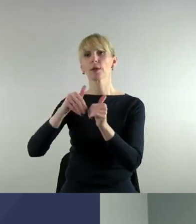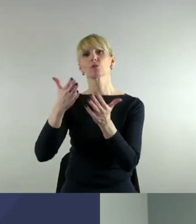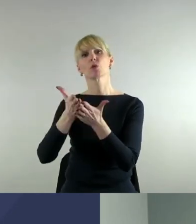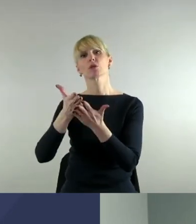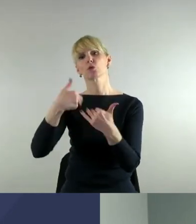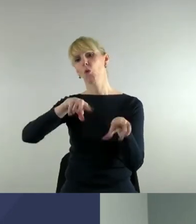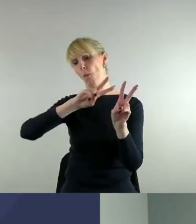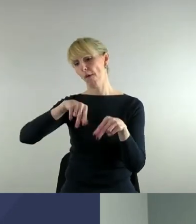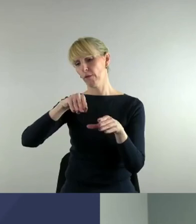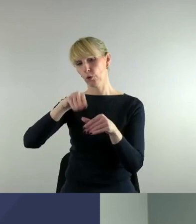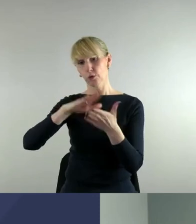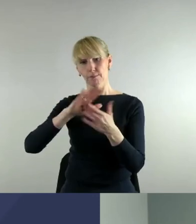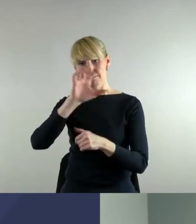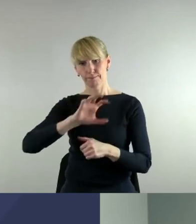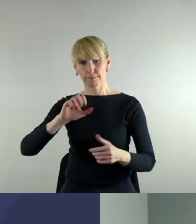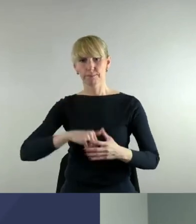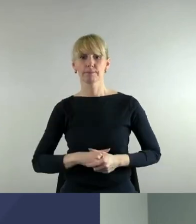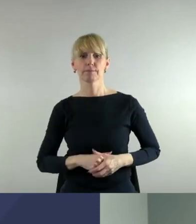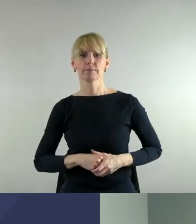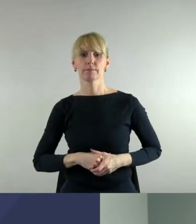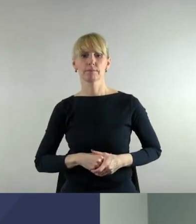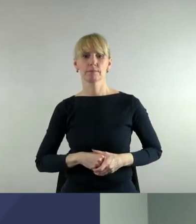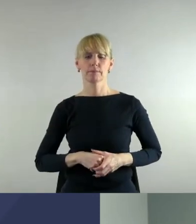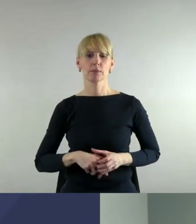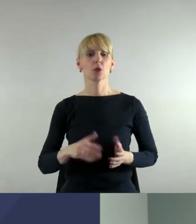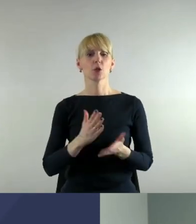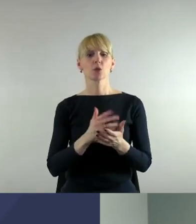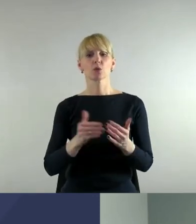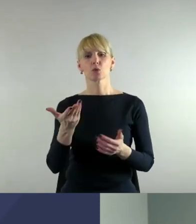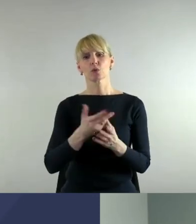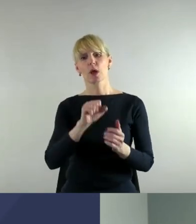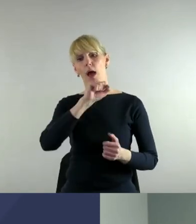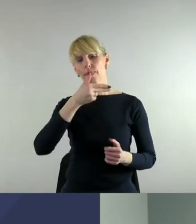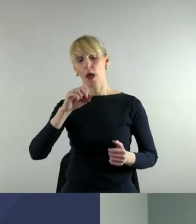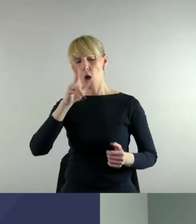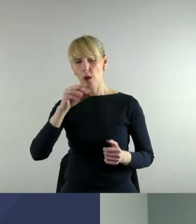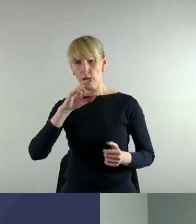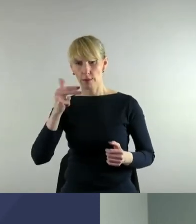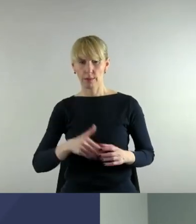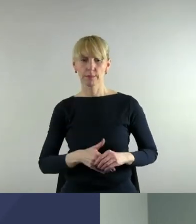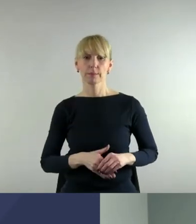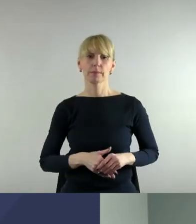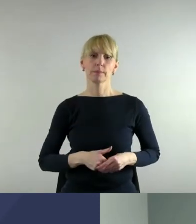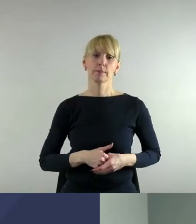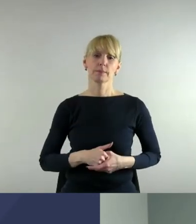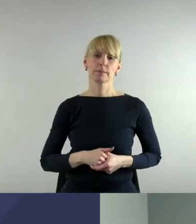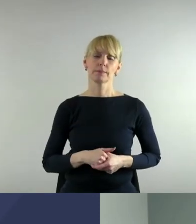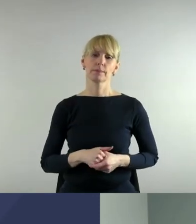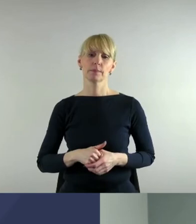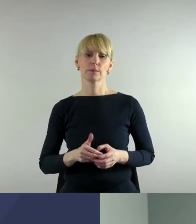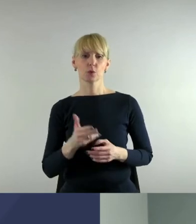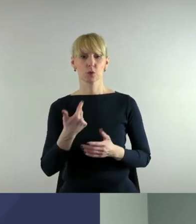in a few days, so you'll be able to revisit the material. We have with us Ms. Anna Ojen,